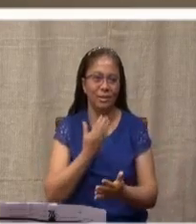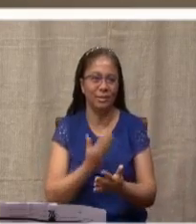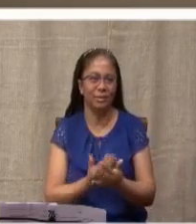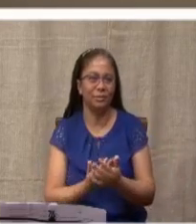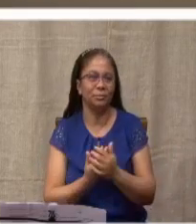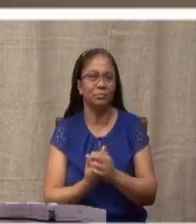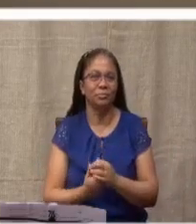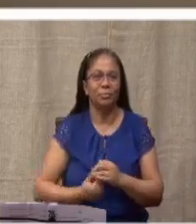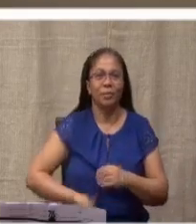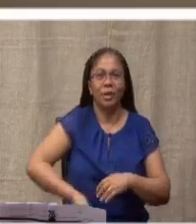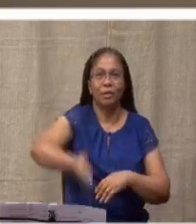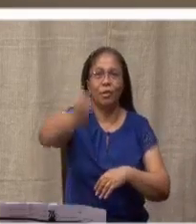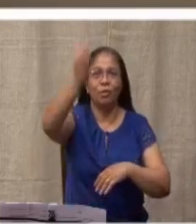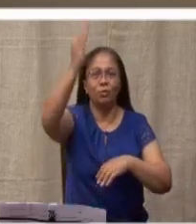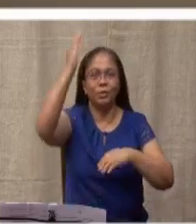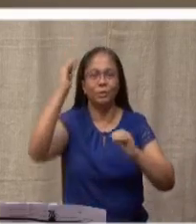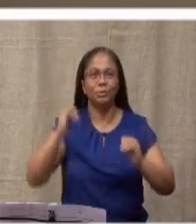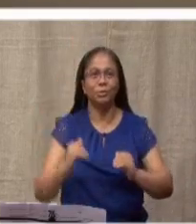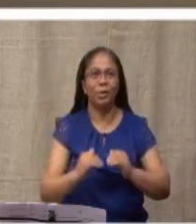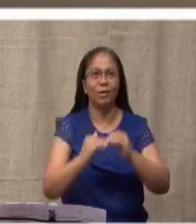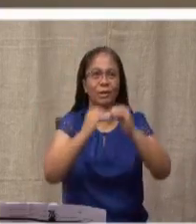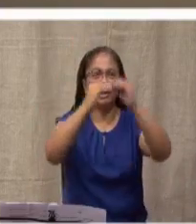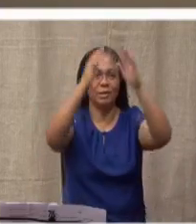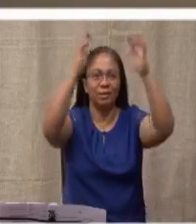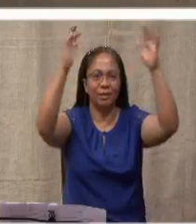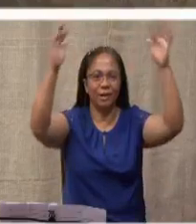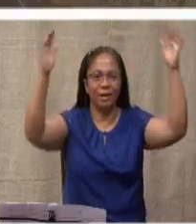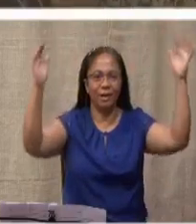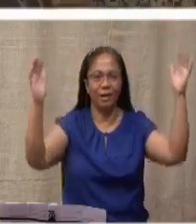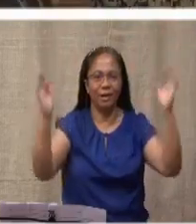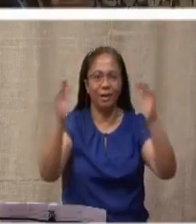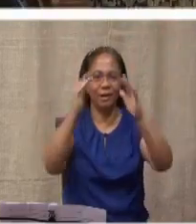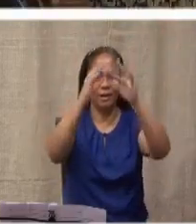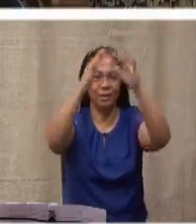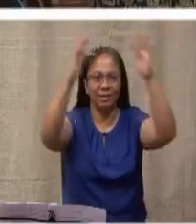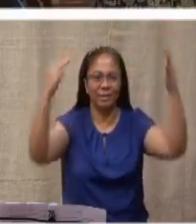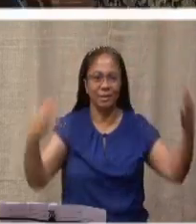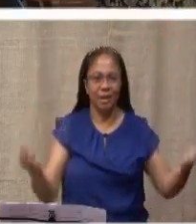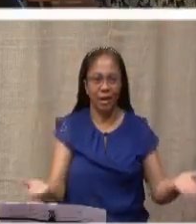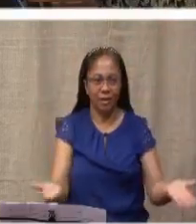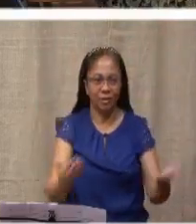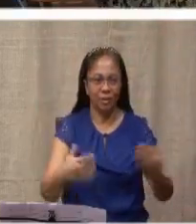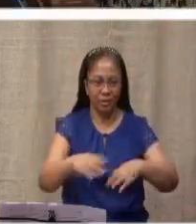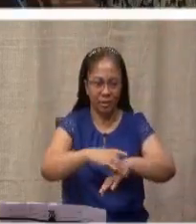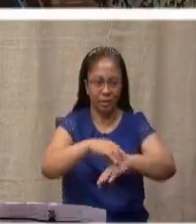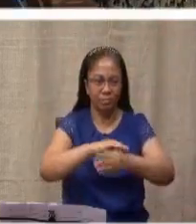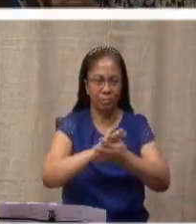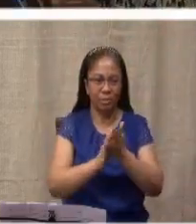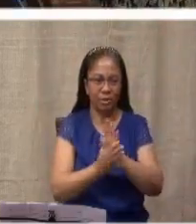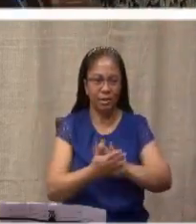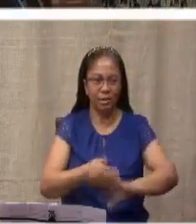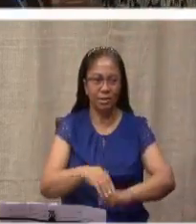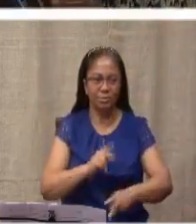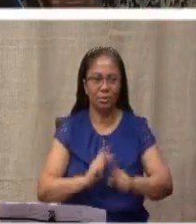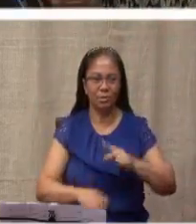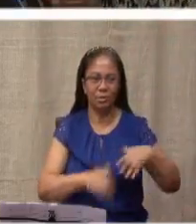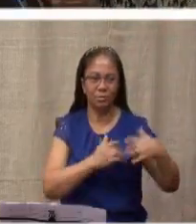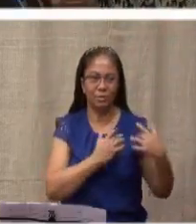earth glory to god in the eyes and on